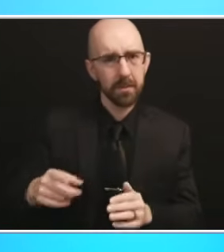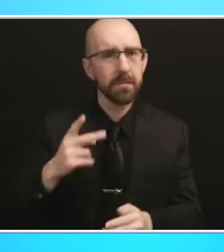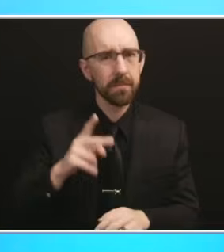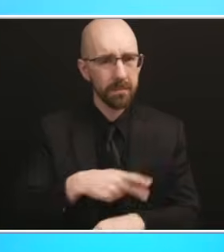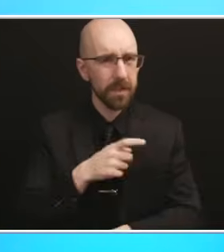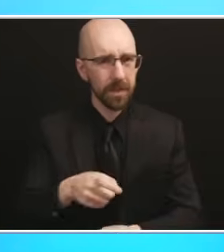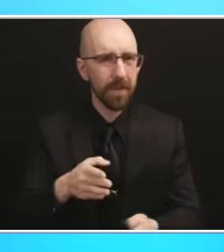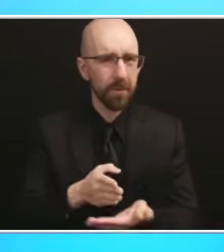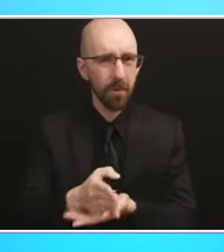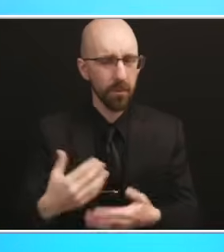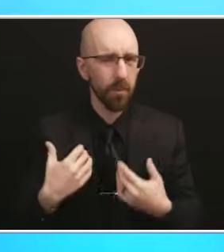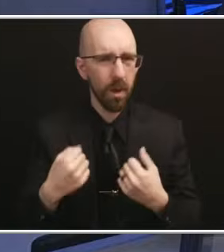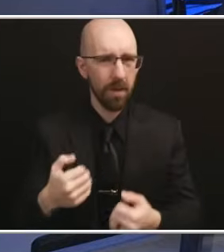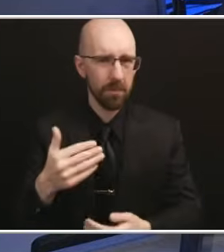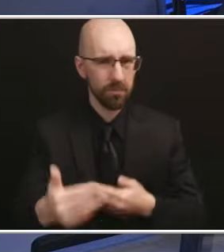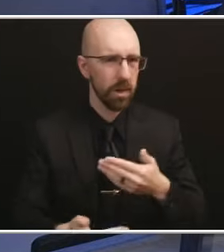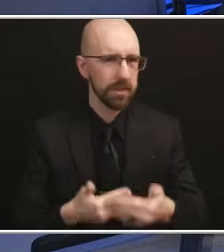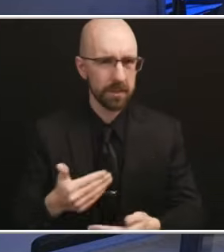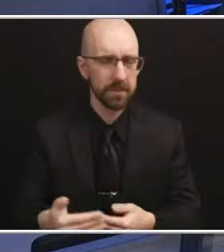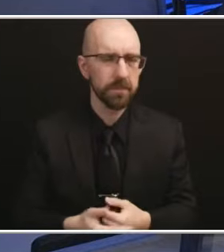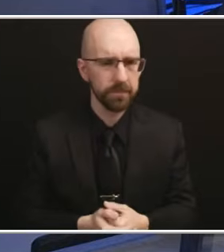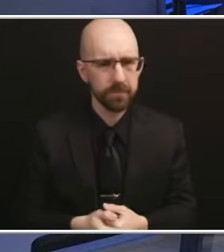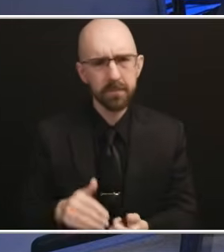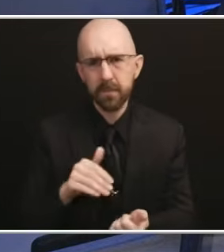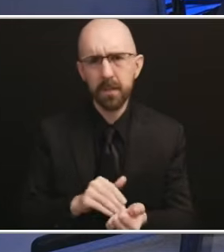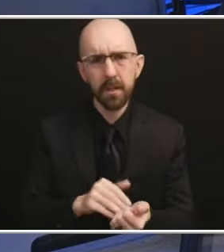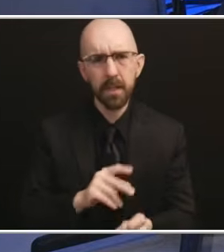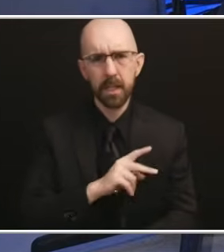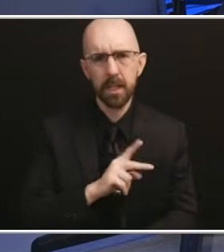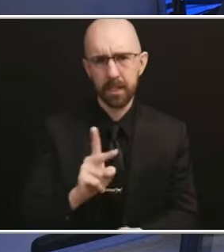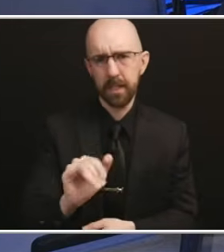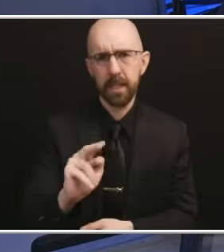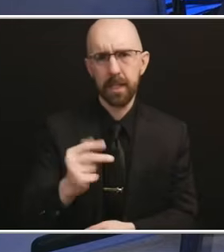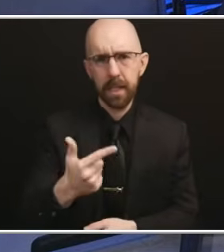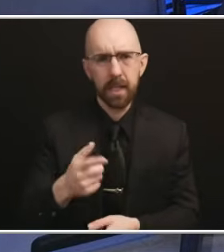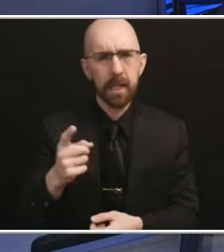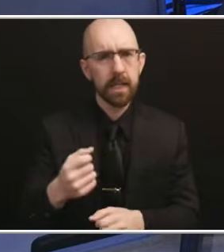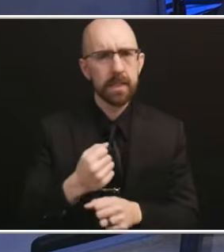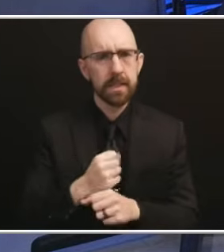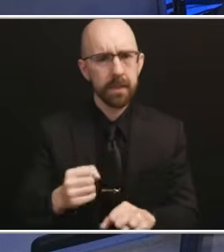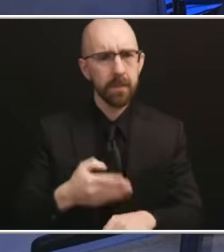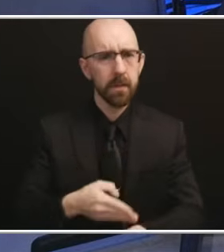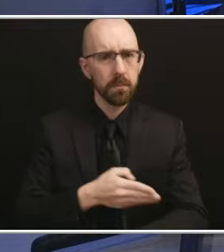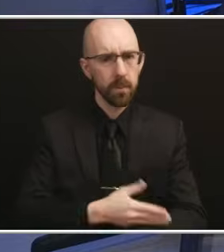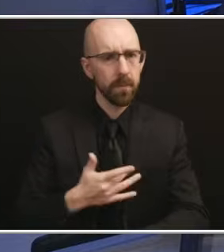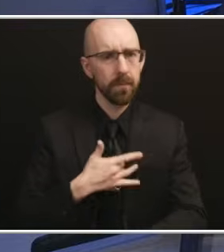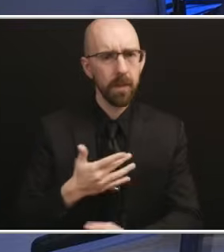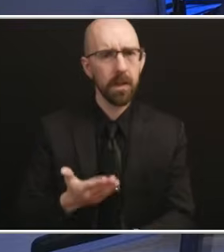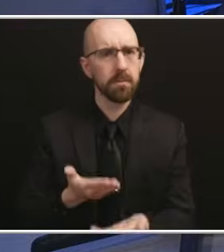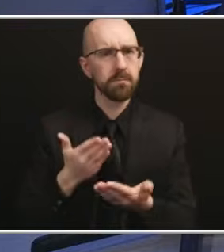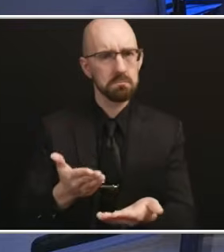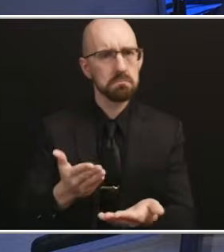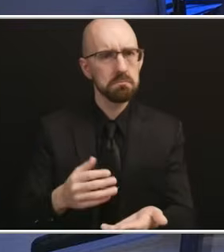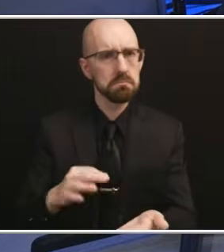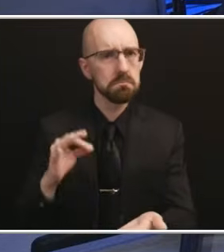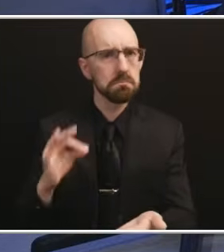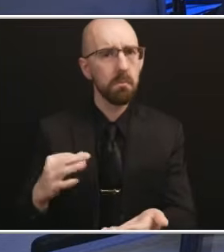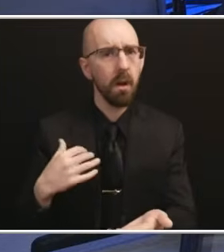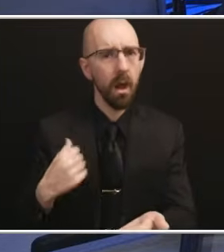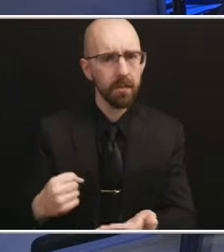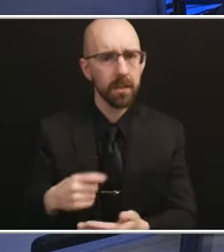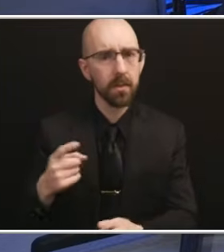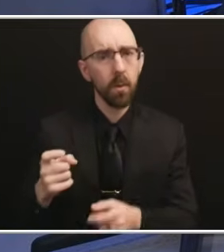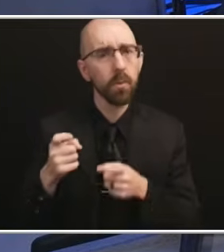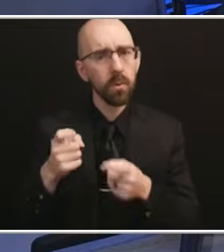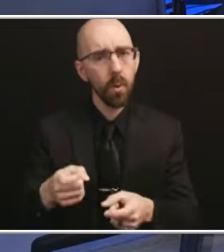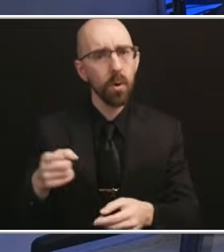process. So Dr. King, with the safety improving, we feel confident in recommending living liver donation. So our donor in this story is